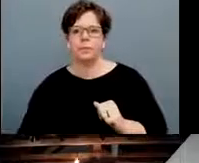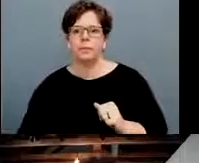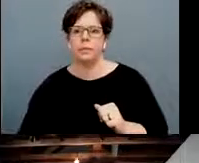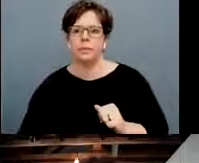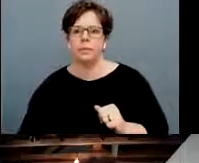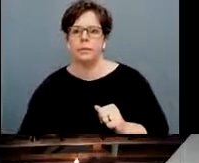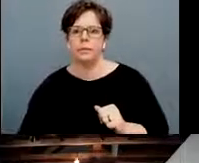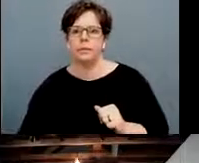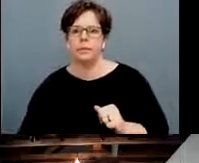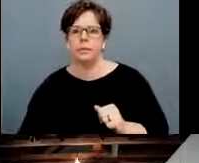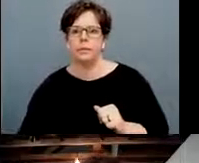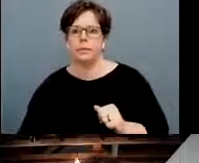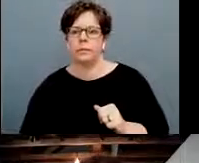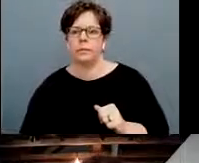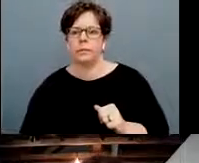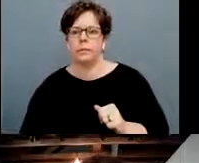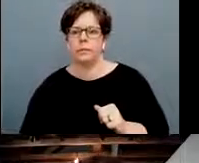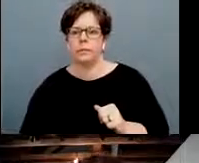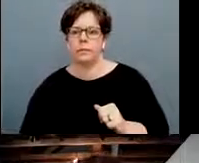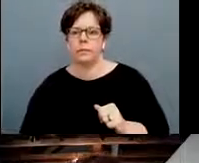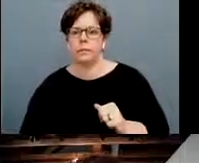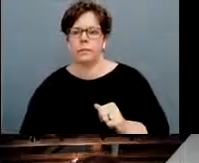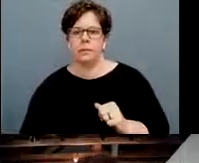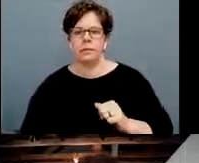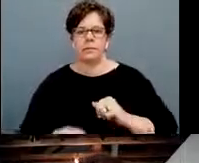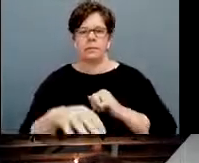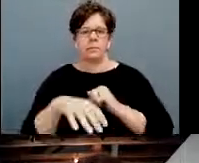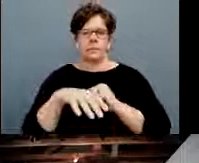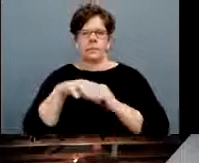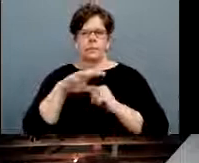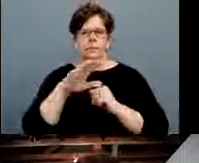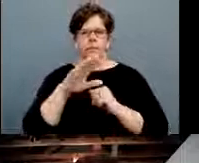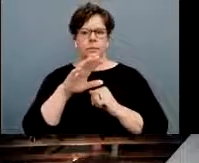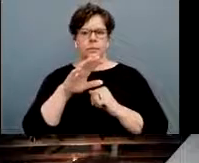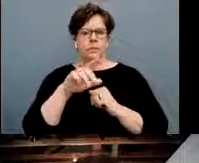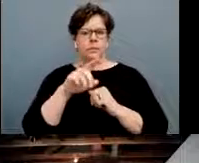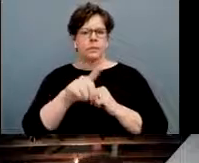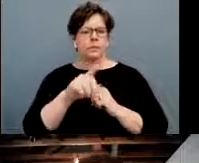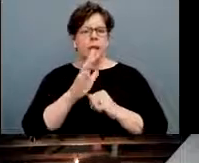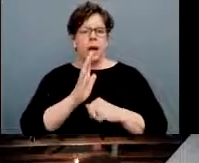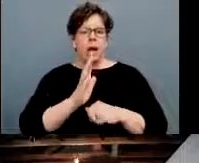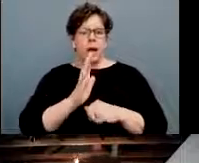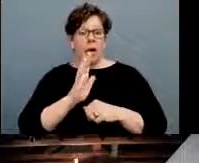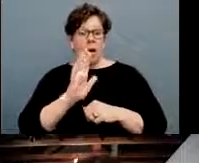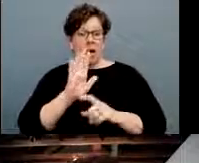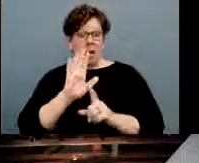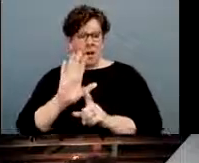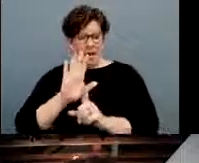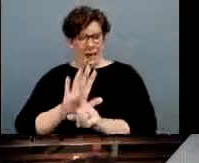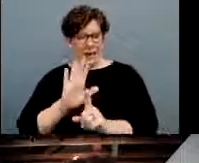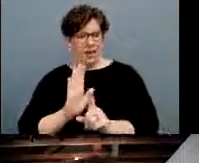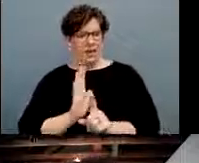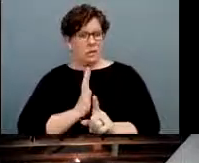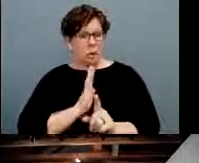So James Castle's formal education was minimal. We don't know if he attended elementary school in Garden Valley, but we do